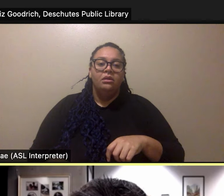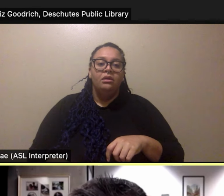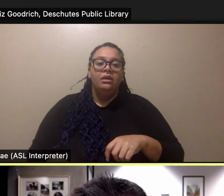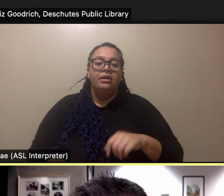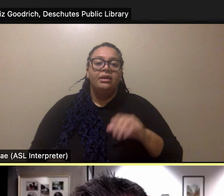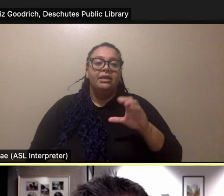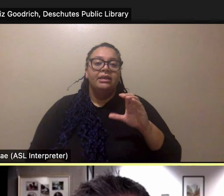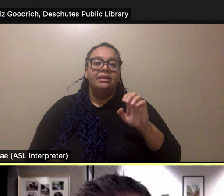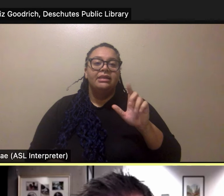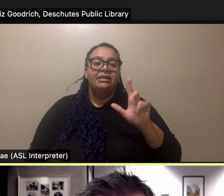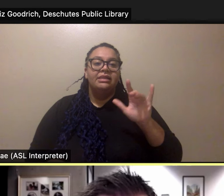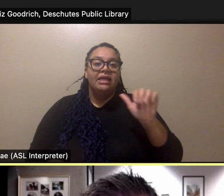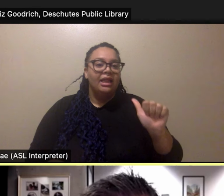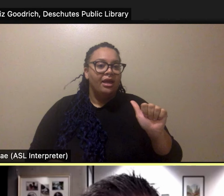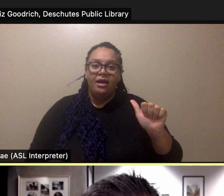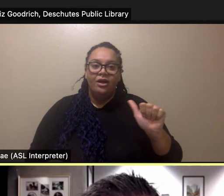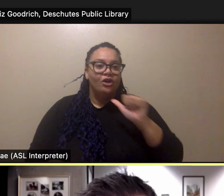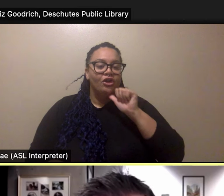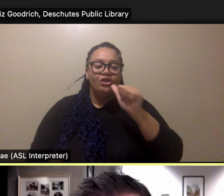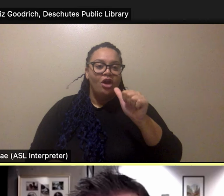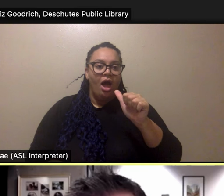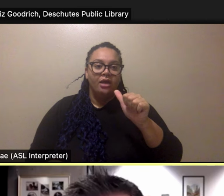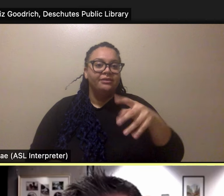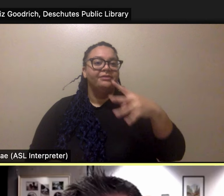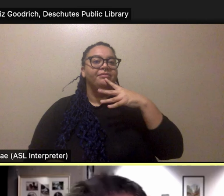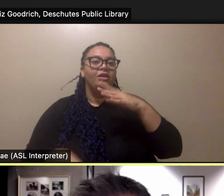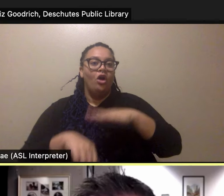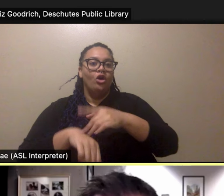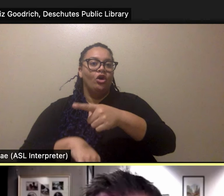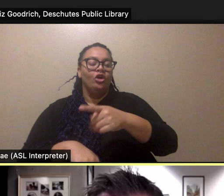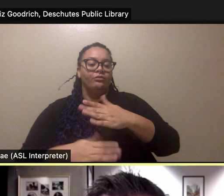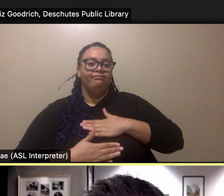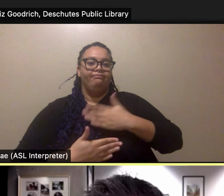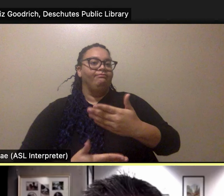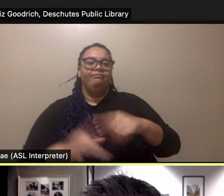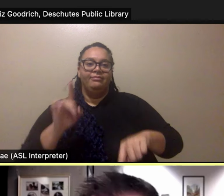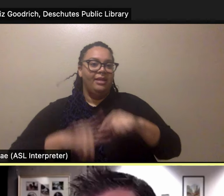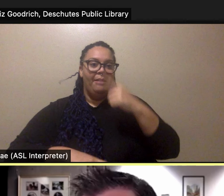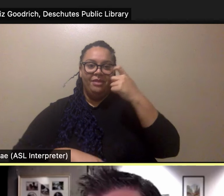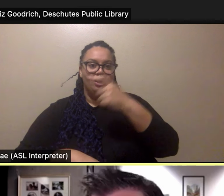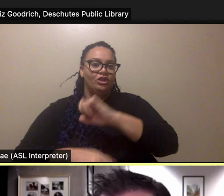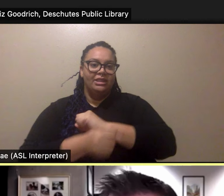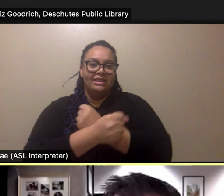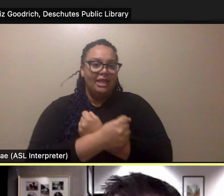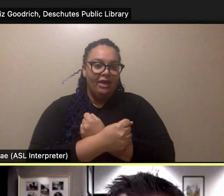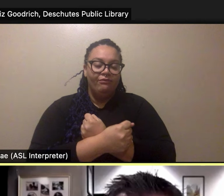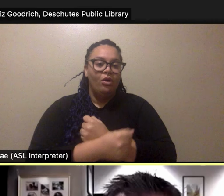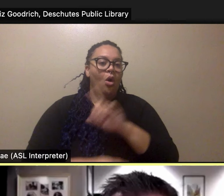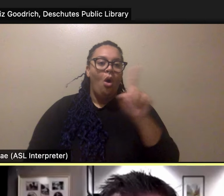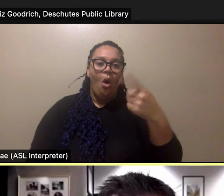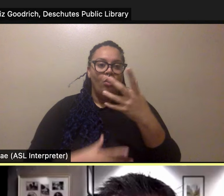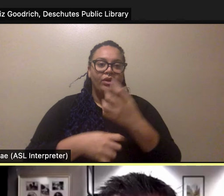Celia, though, could not testify on her own behalf because she was a slave. And so we couldn't get what her side of the story was. All we could get were